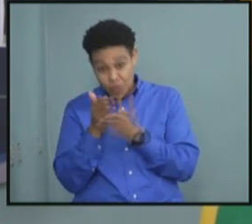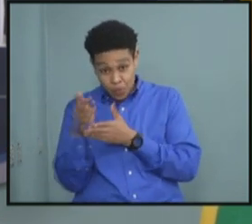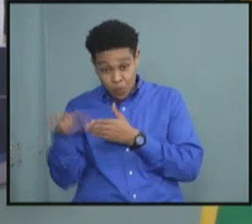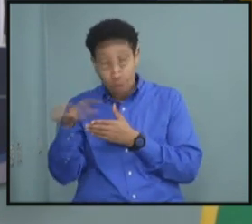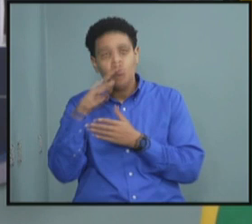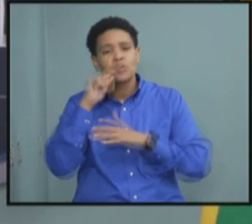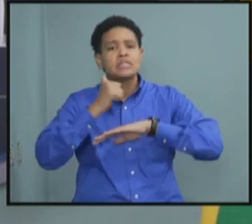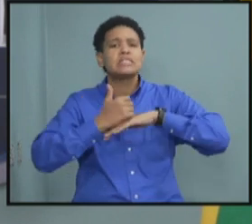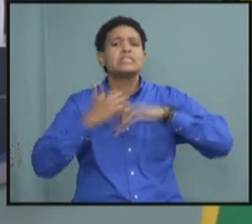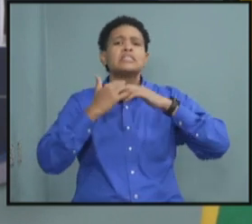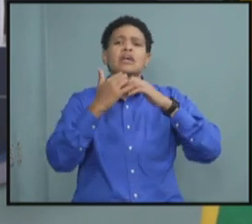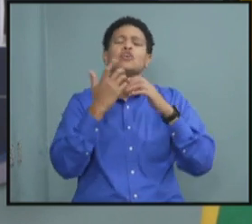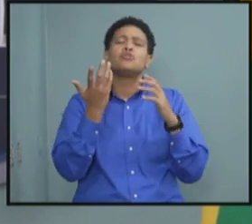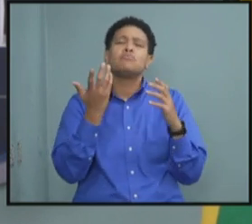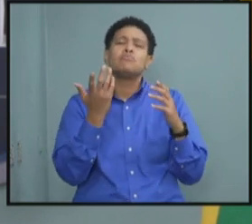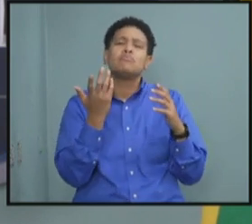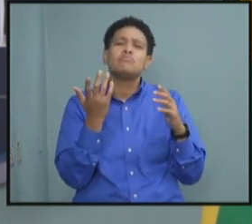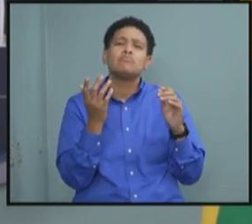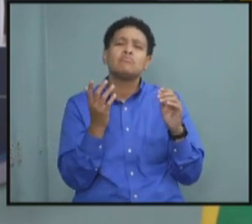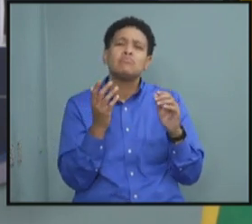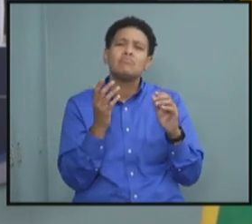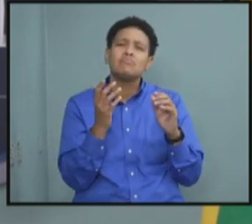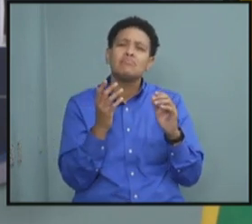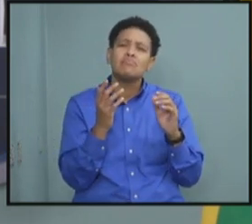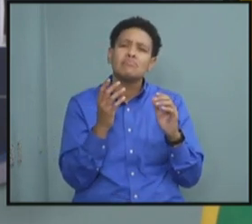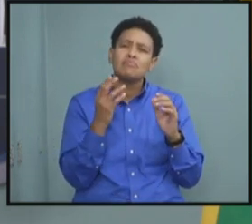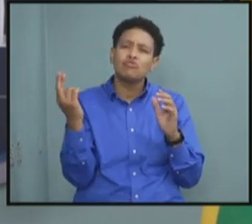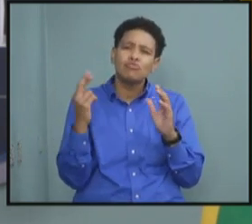are having difficulty coming in to collect